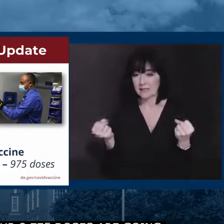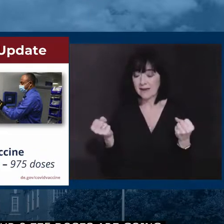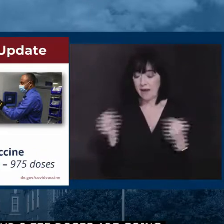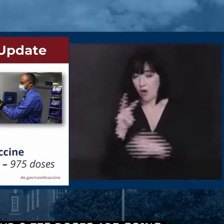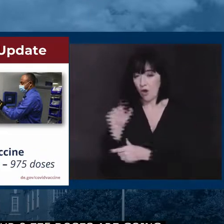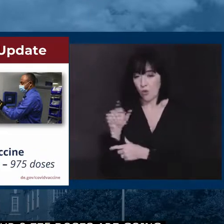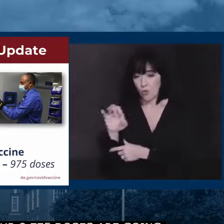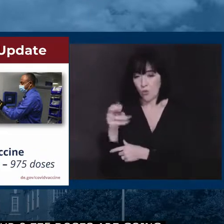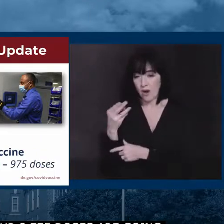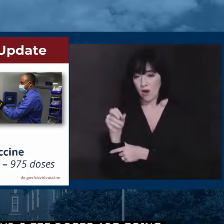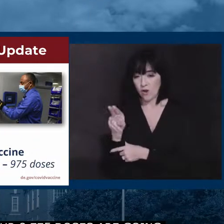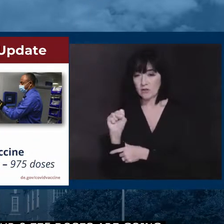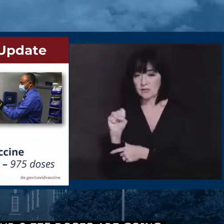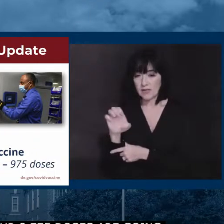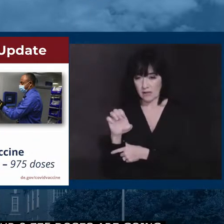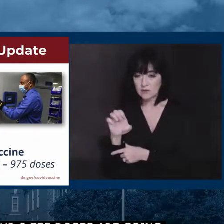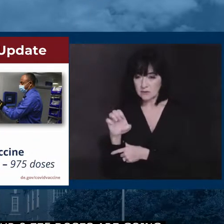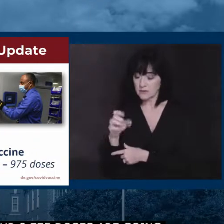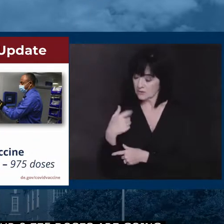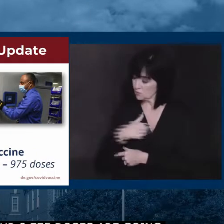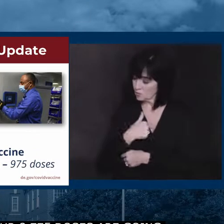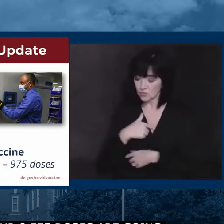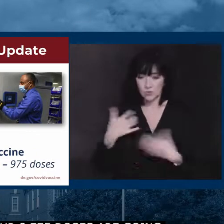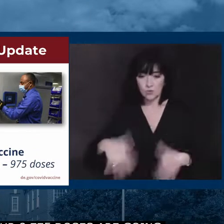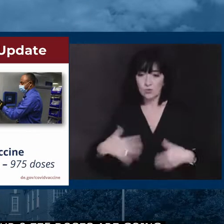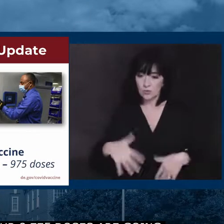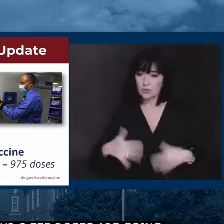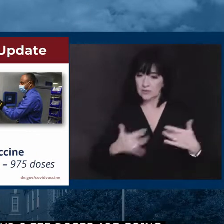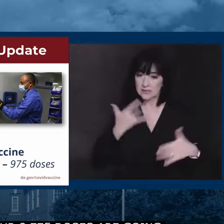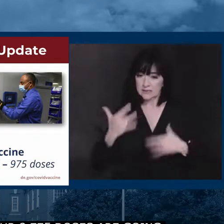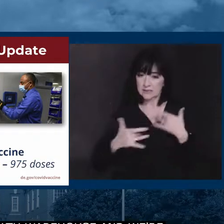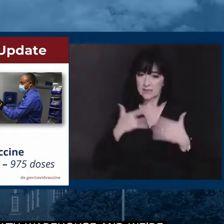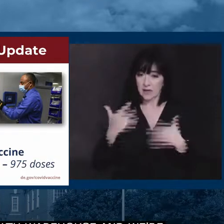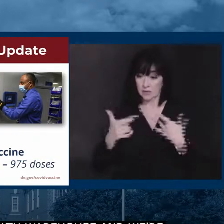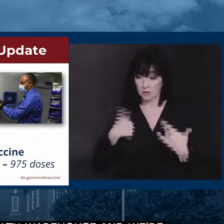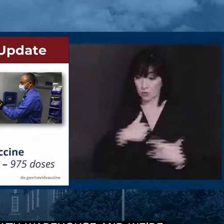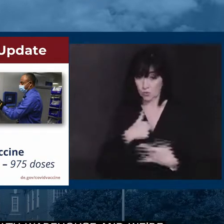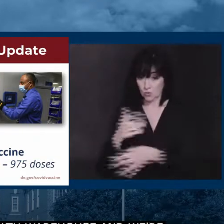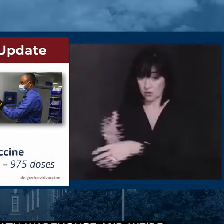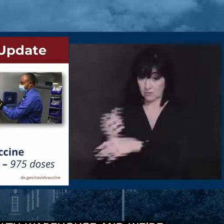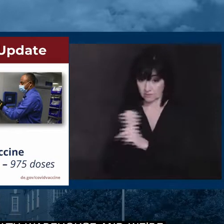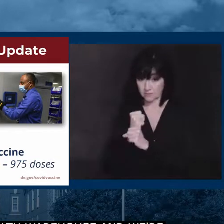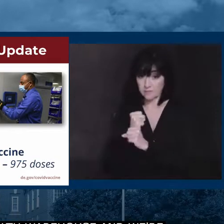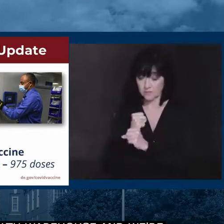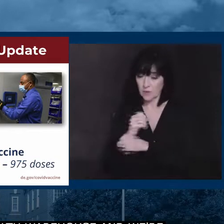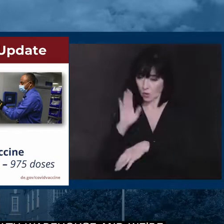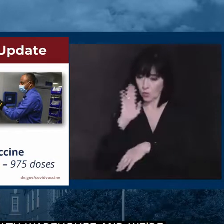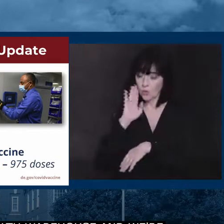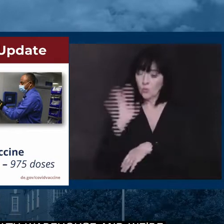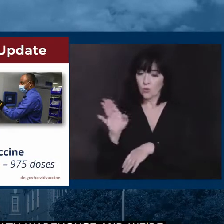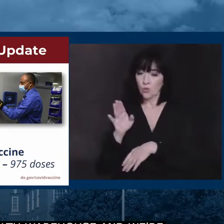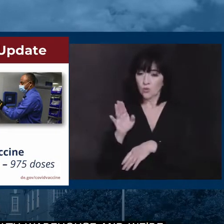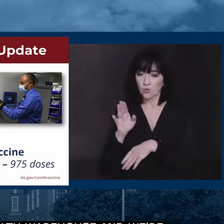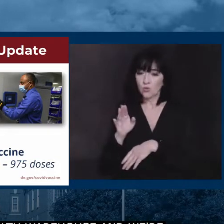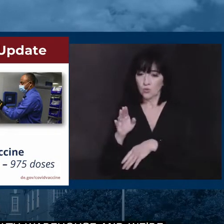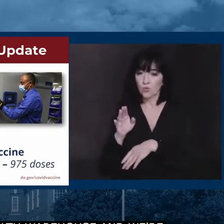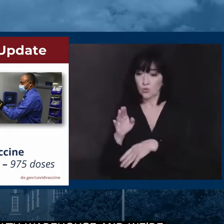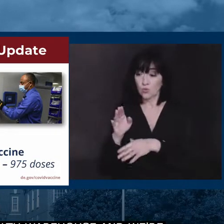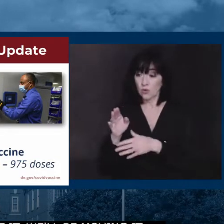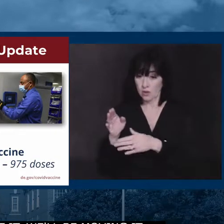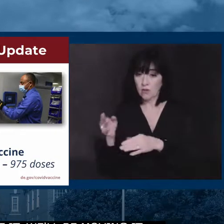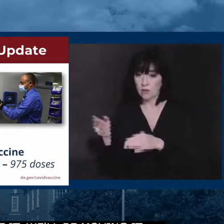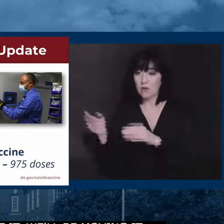we're very excited about that. As soon as we get it, we'll be moving it out to the rest of the